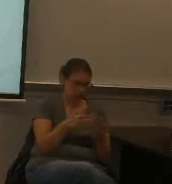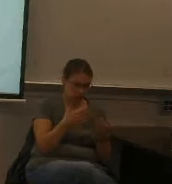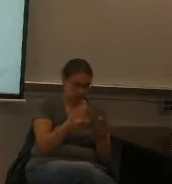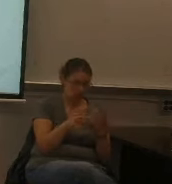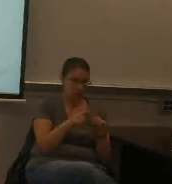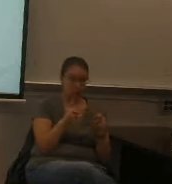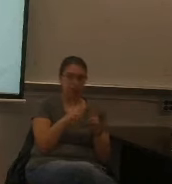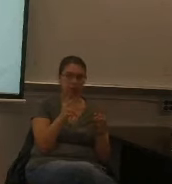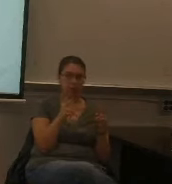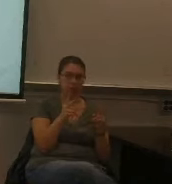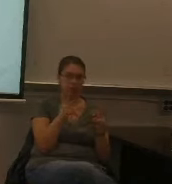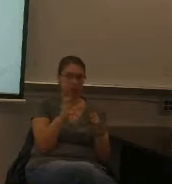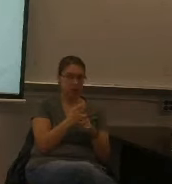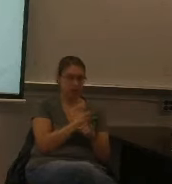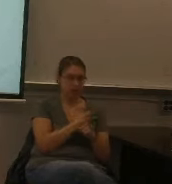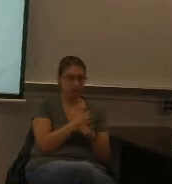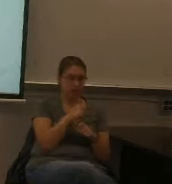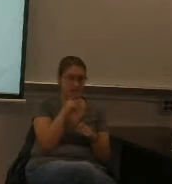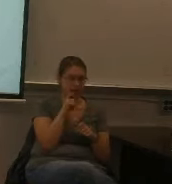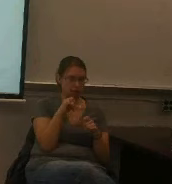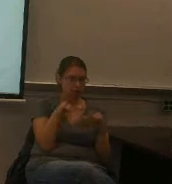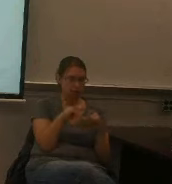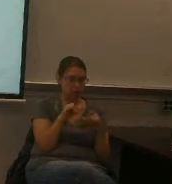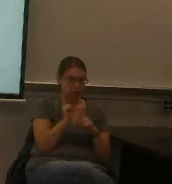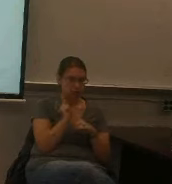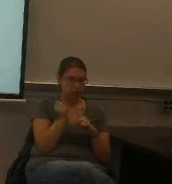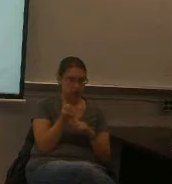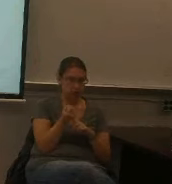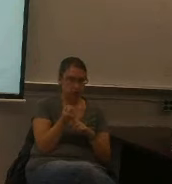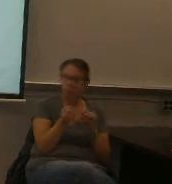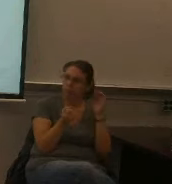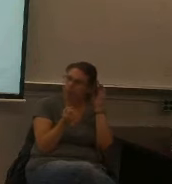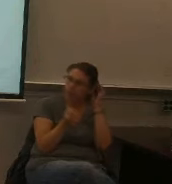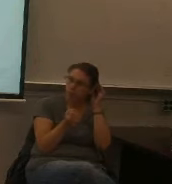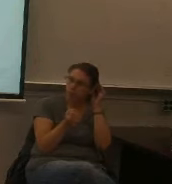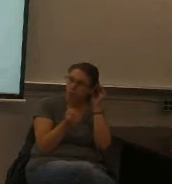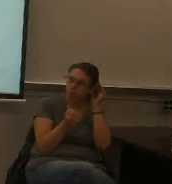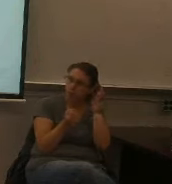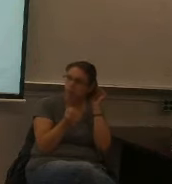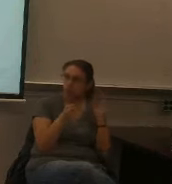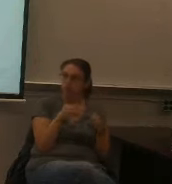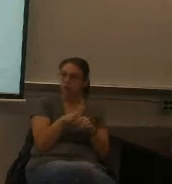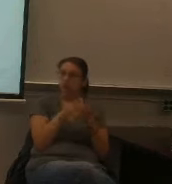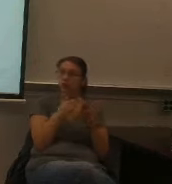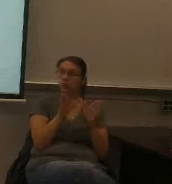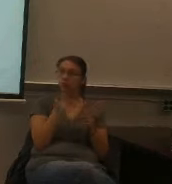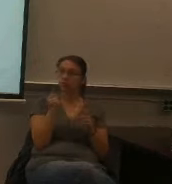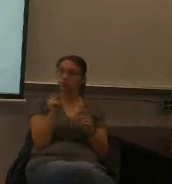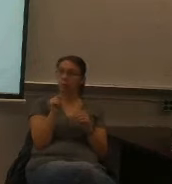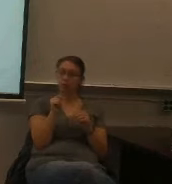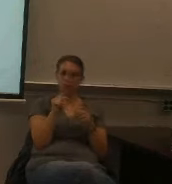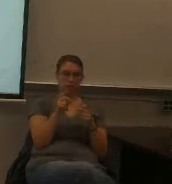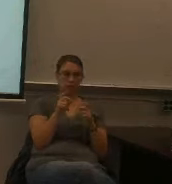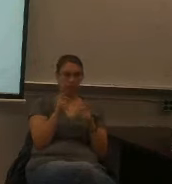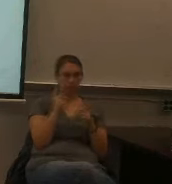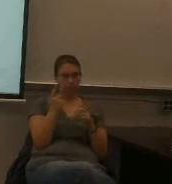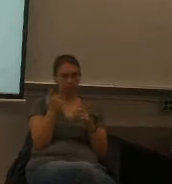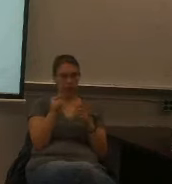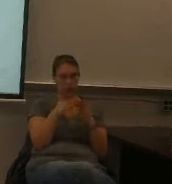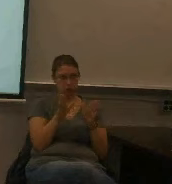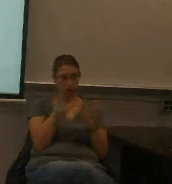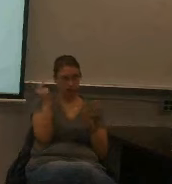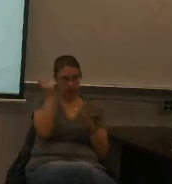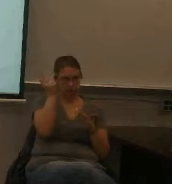A very complex and ugly management situation. In general, probably the